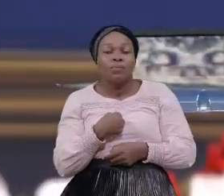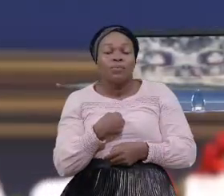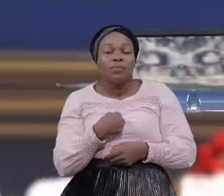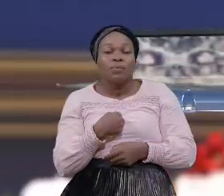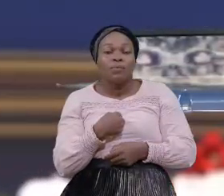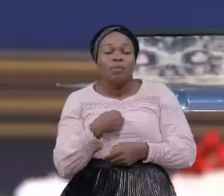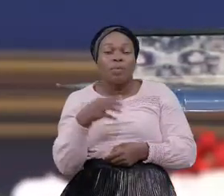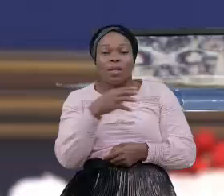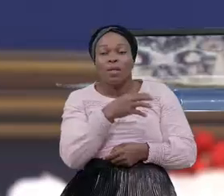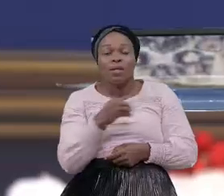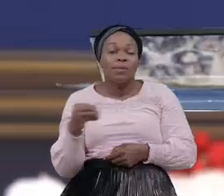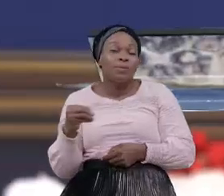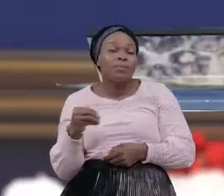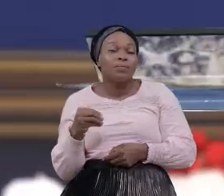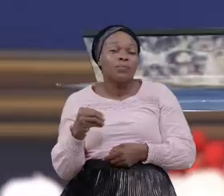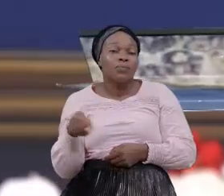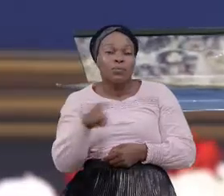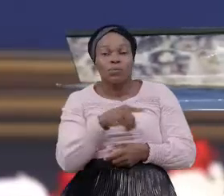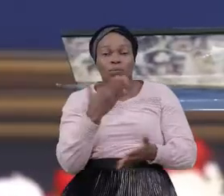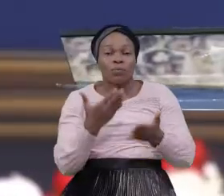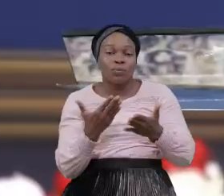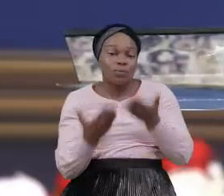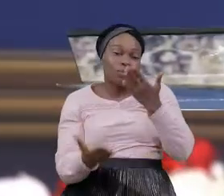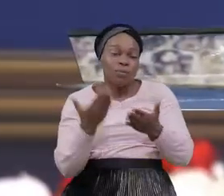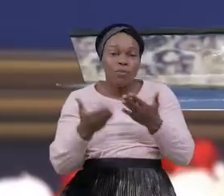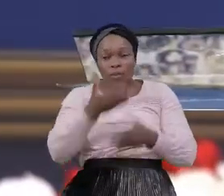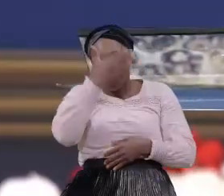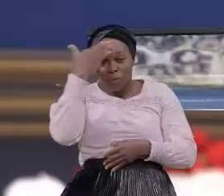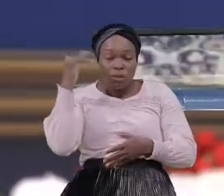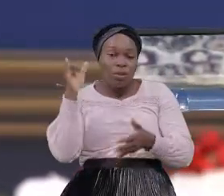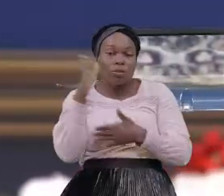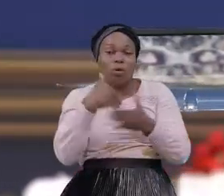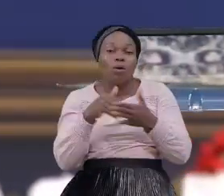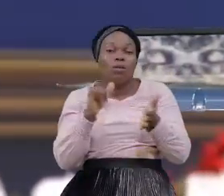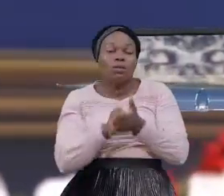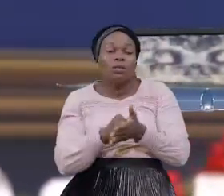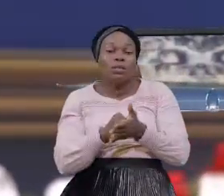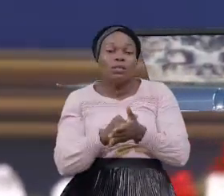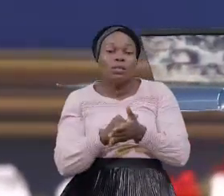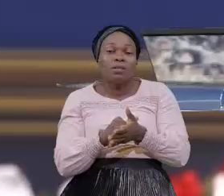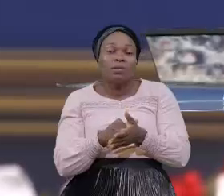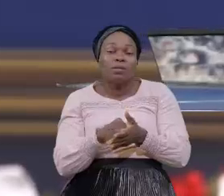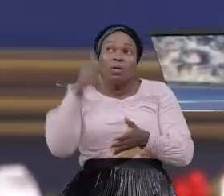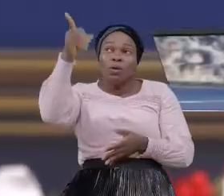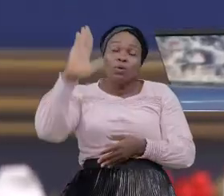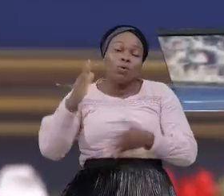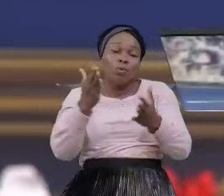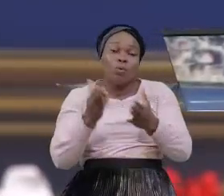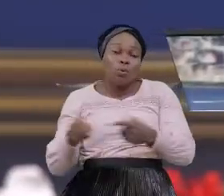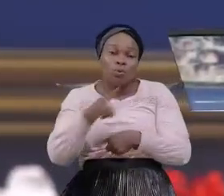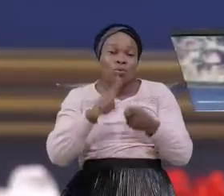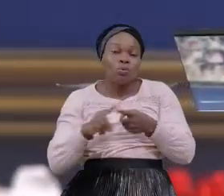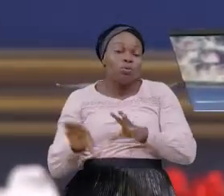that God might have helped me to do till yesterday. And when a new day